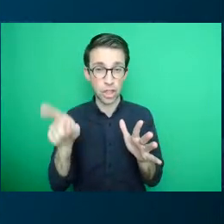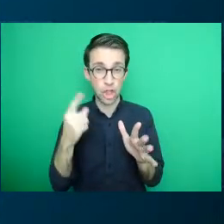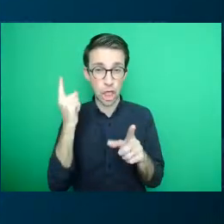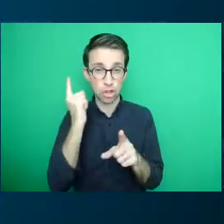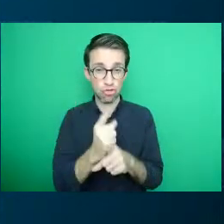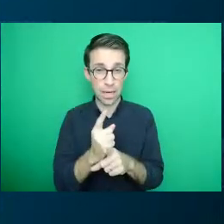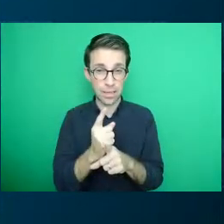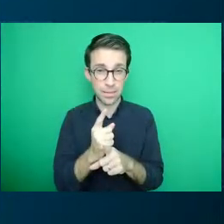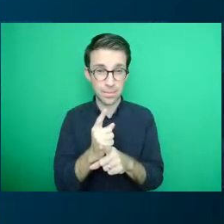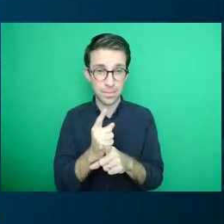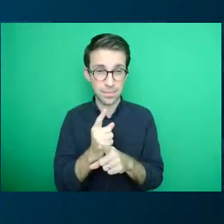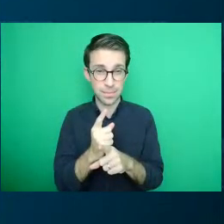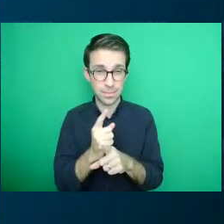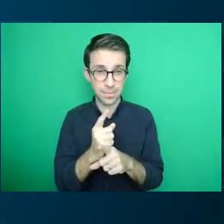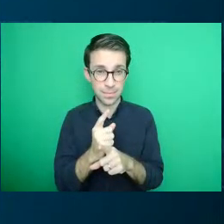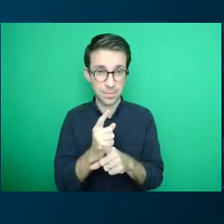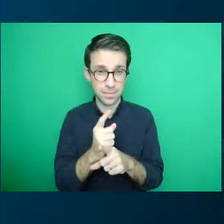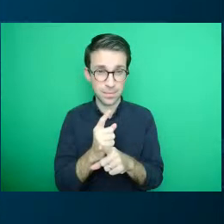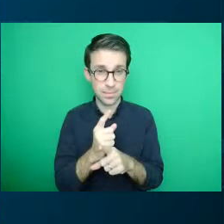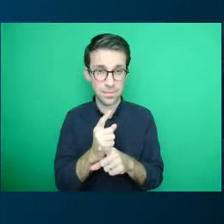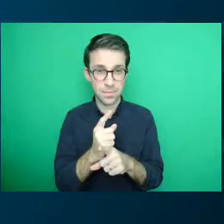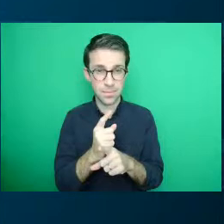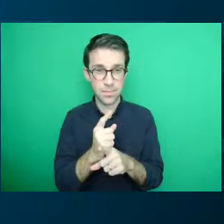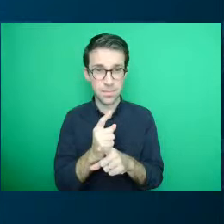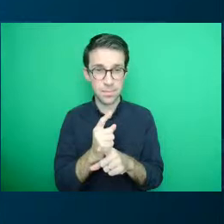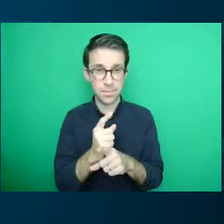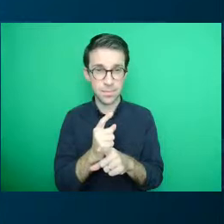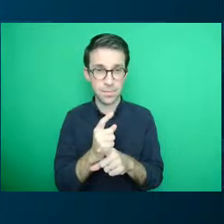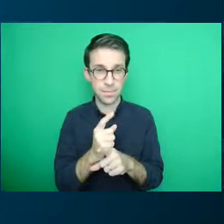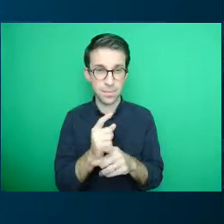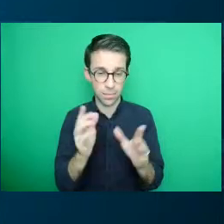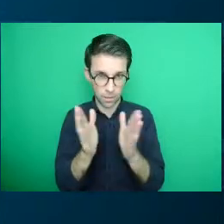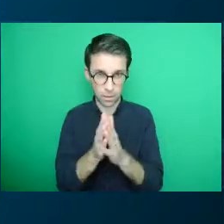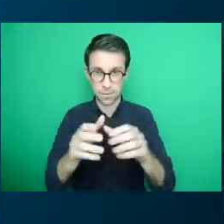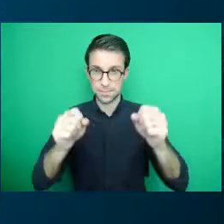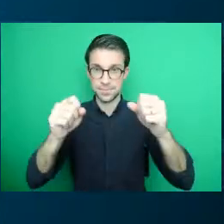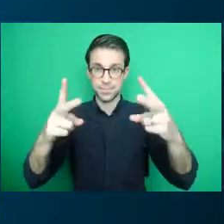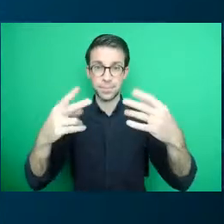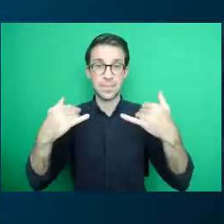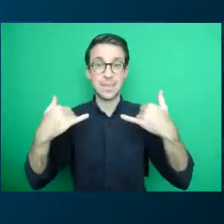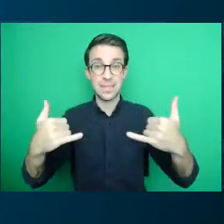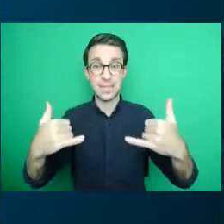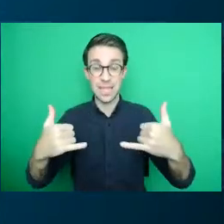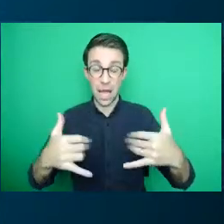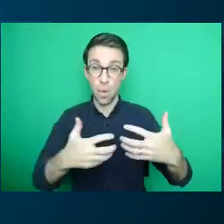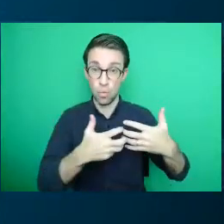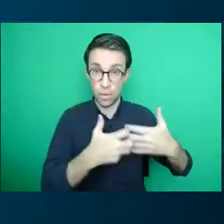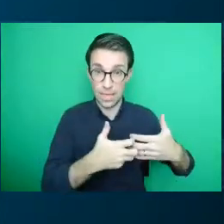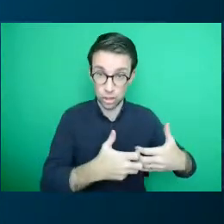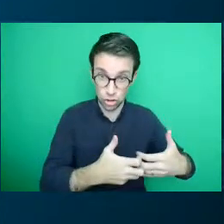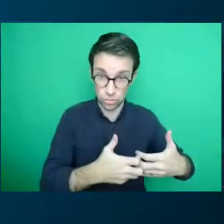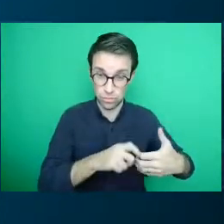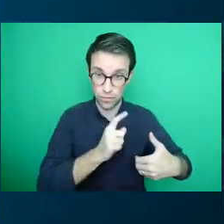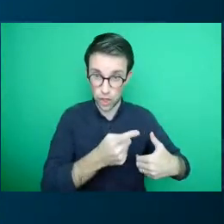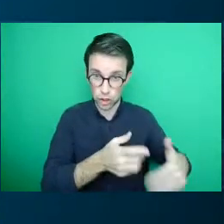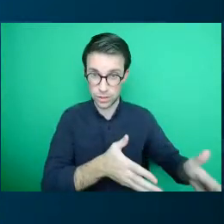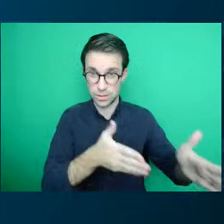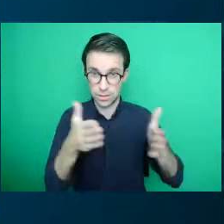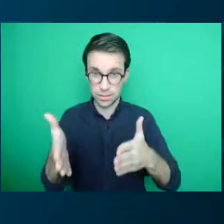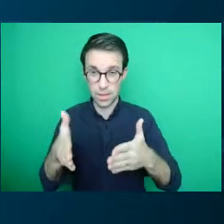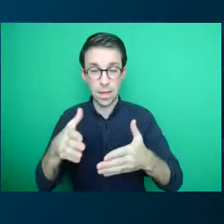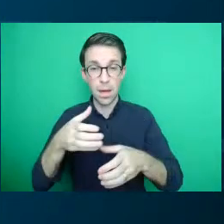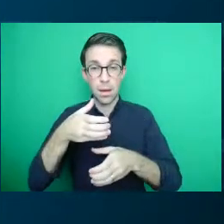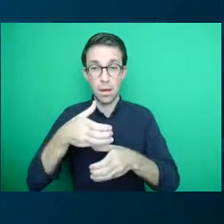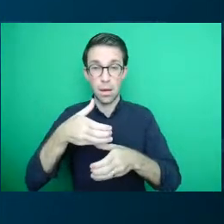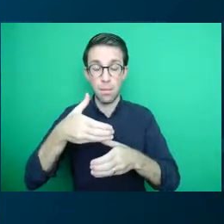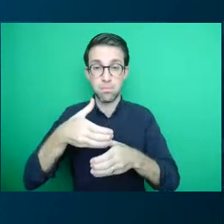that's just right. And now we can actually light the engine, separate the fuel tank and the engine from the